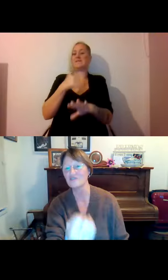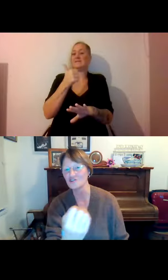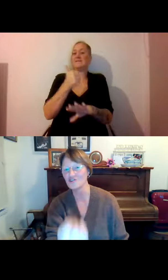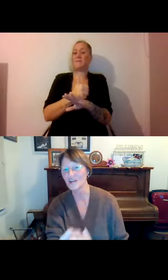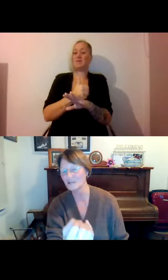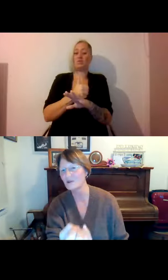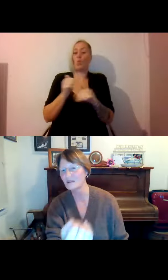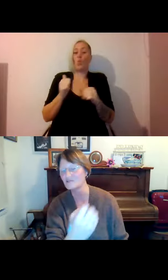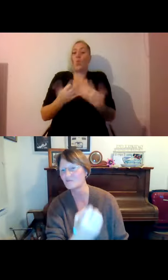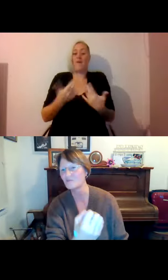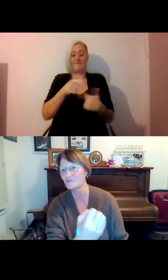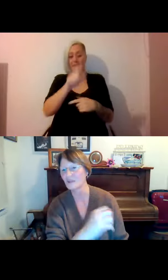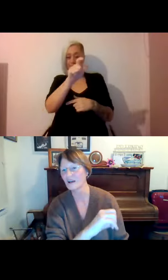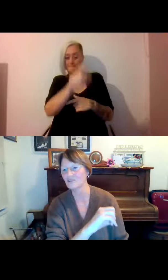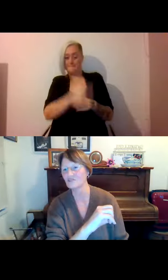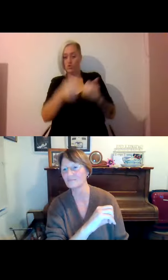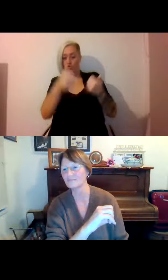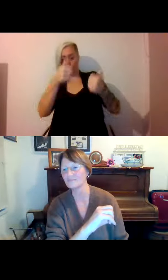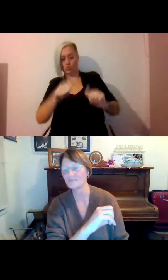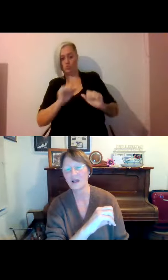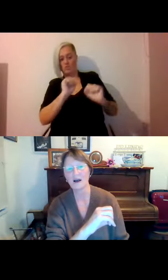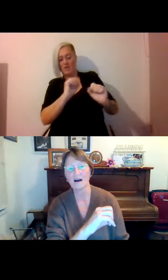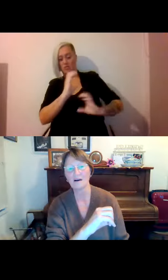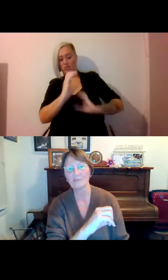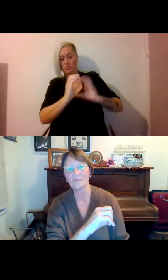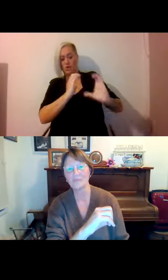as a shared means of communication.